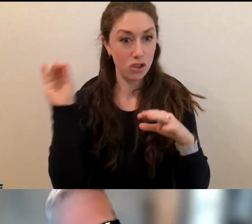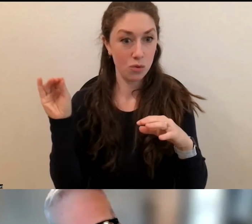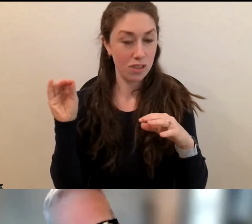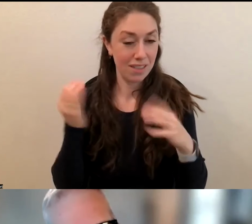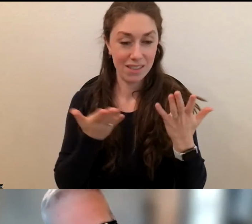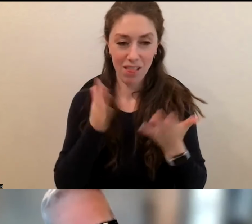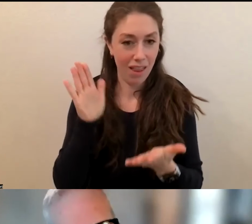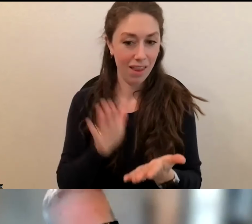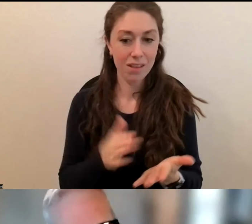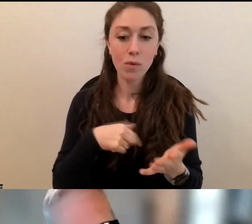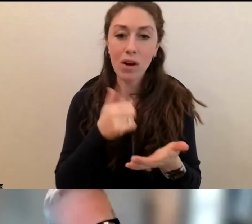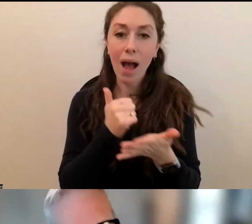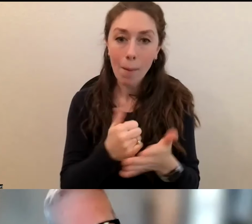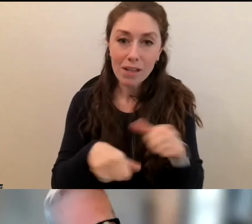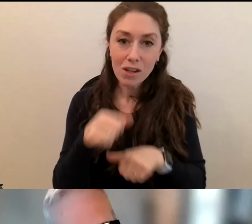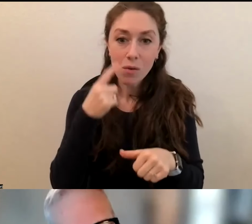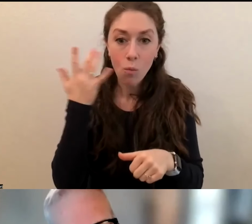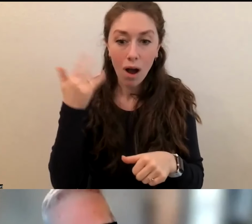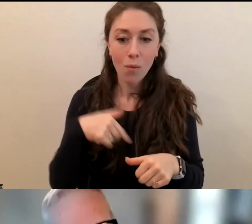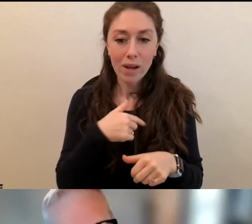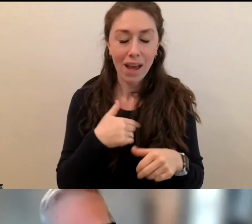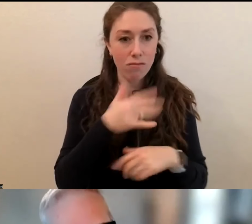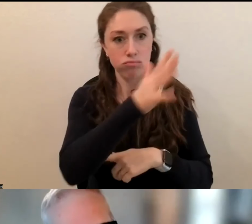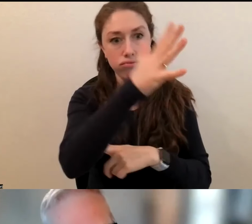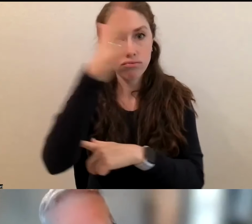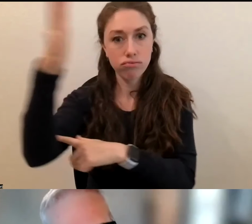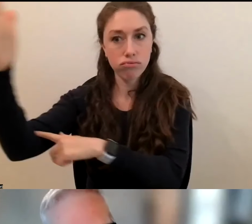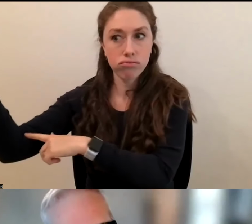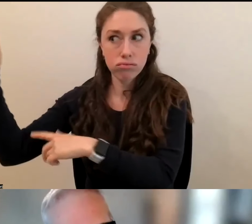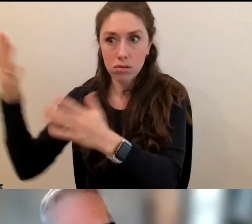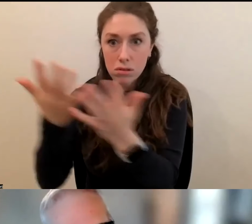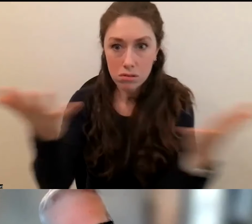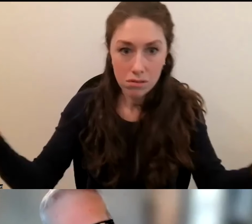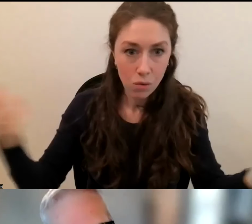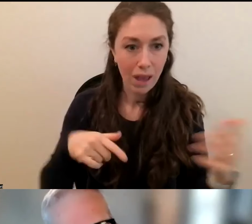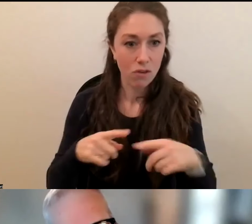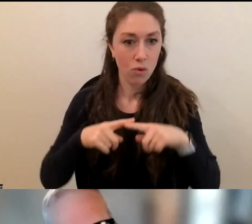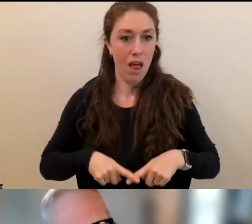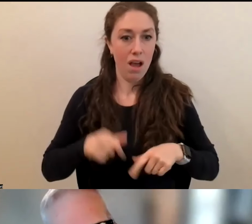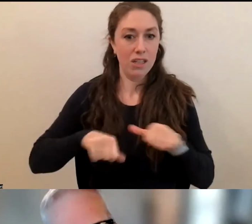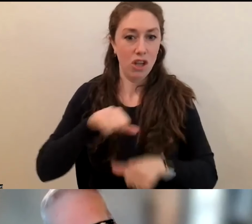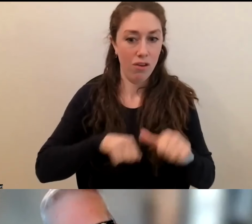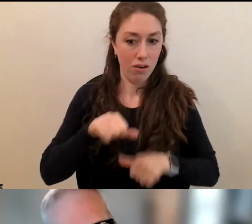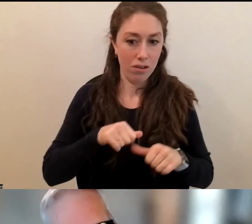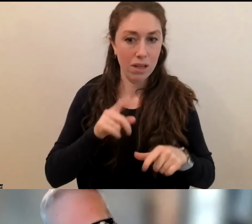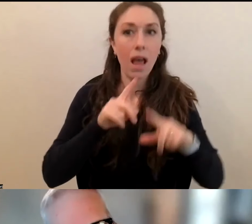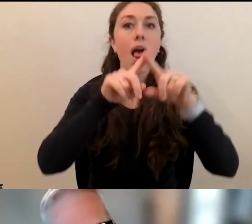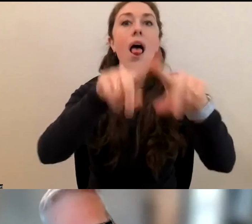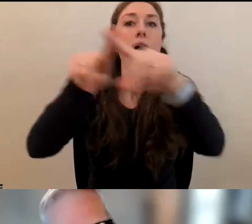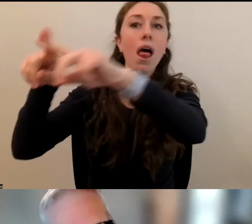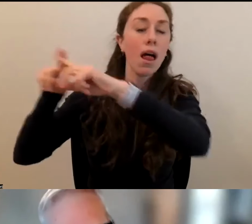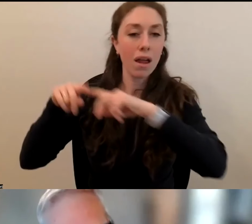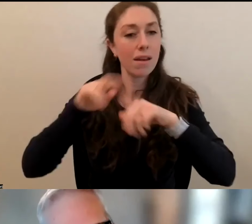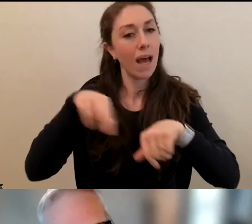other because we're behind the Redwood Curtain, and we have to rely on each other instead of necessarily our natural